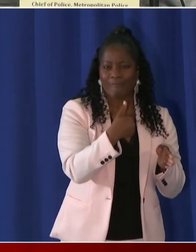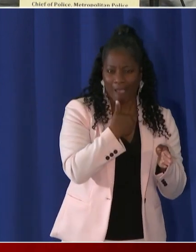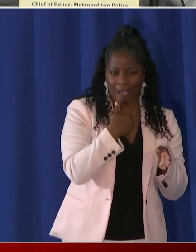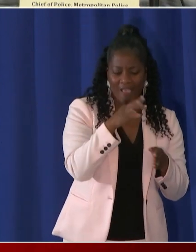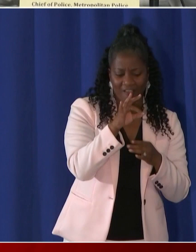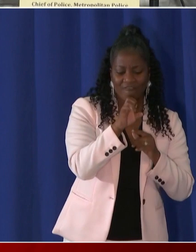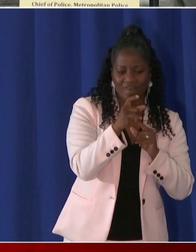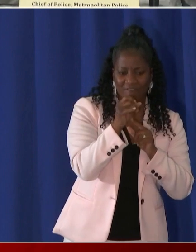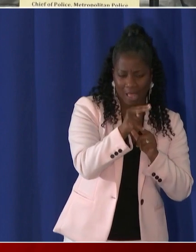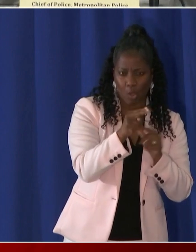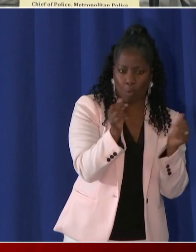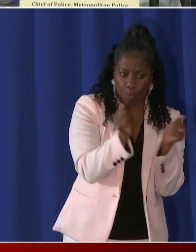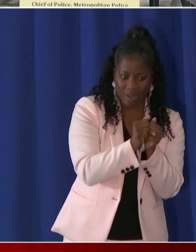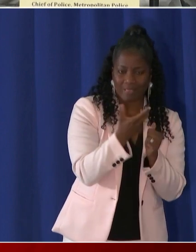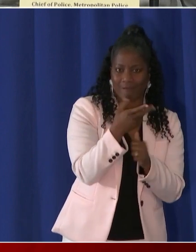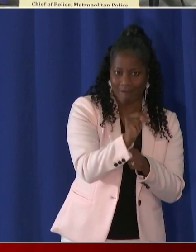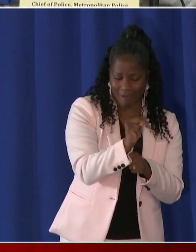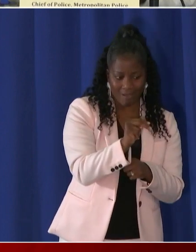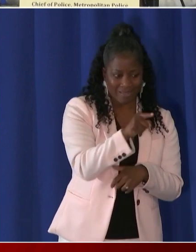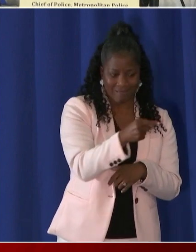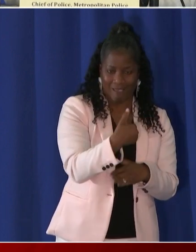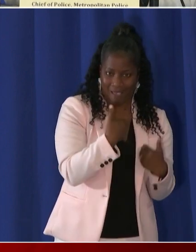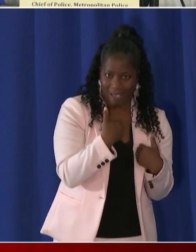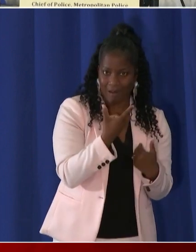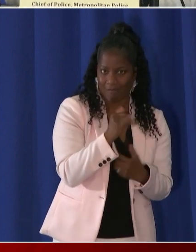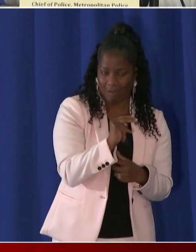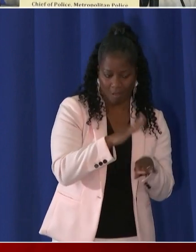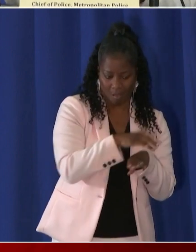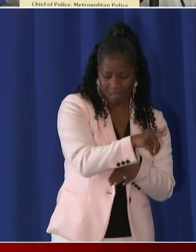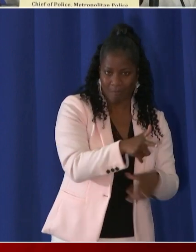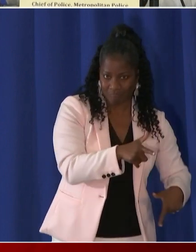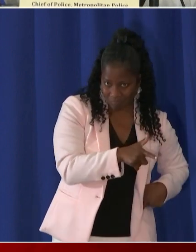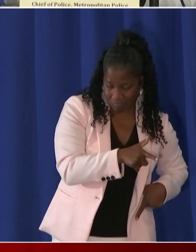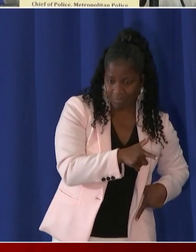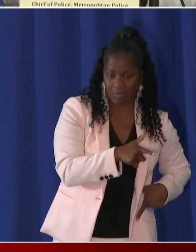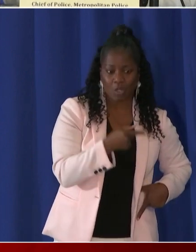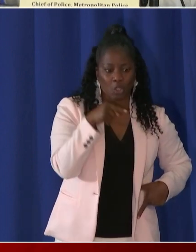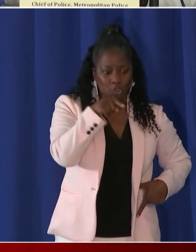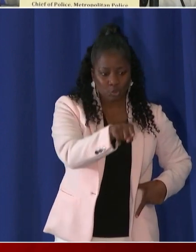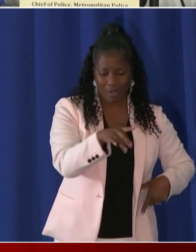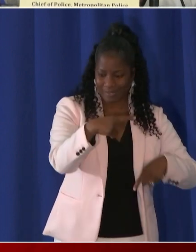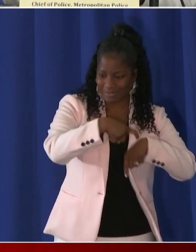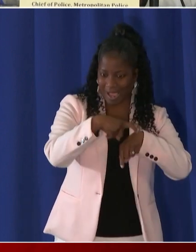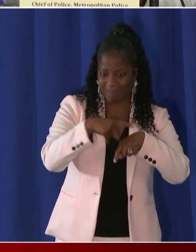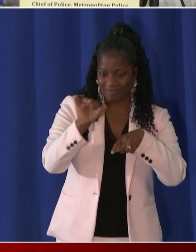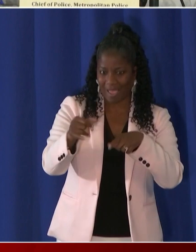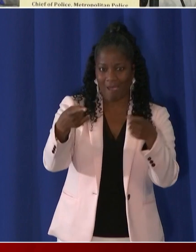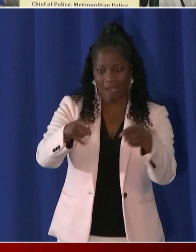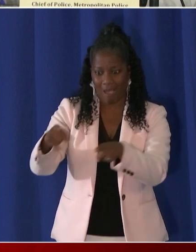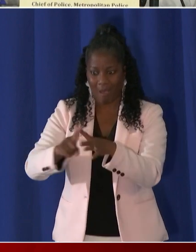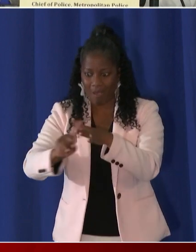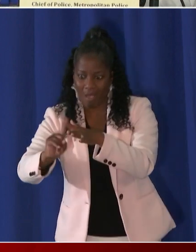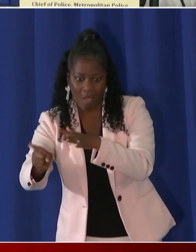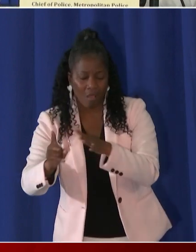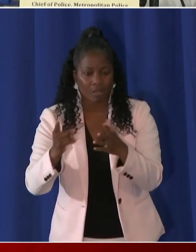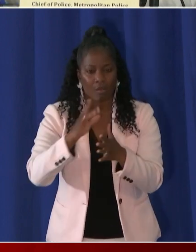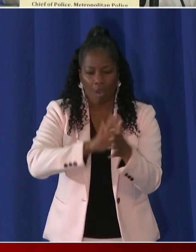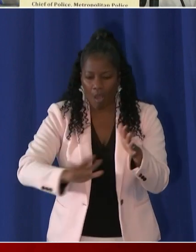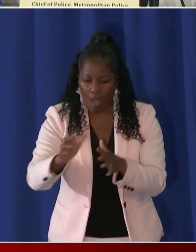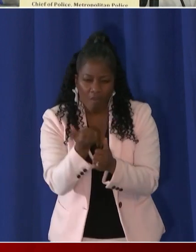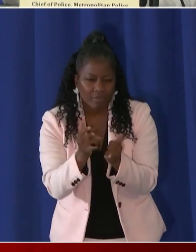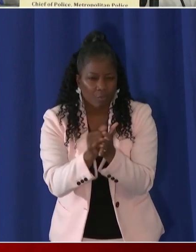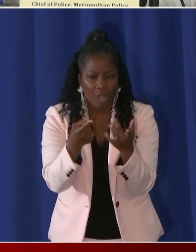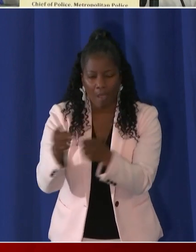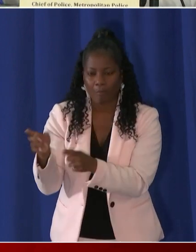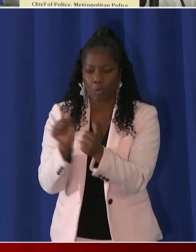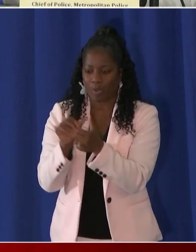a felon in possession, who was actually in possession of a firearm during the course of all of this stuff that was happening with this